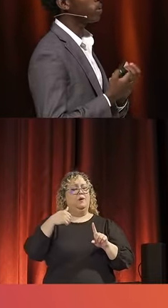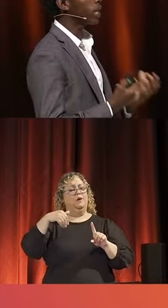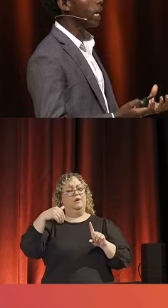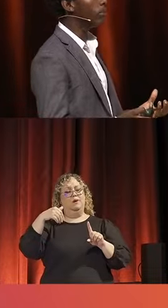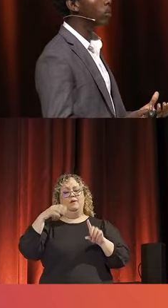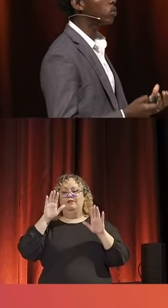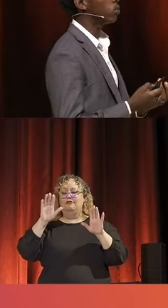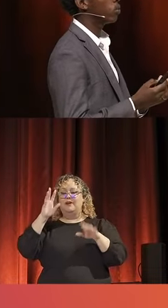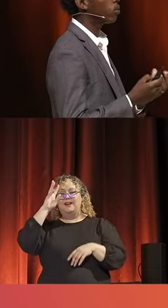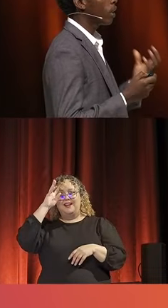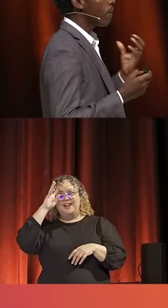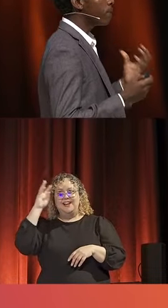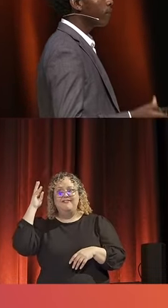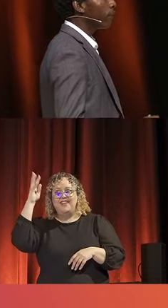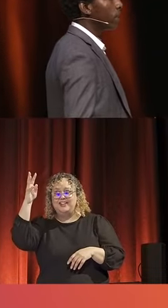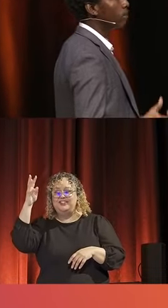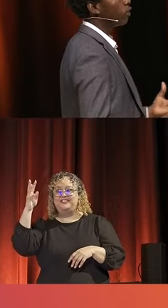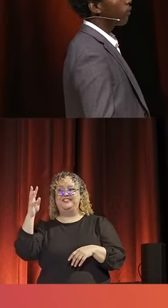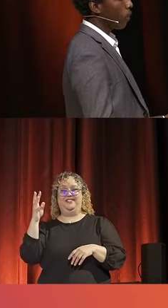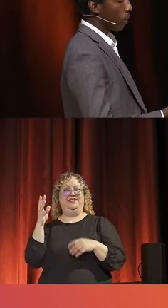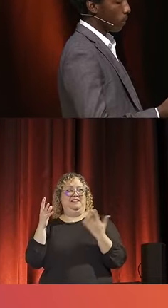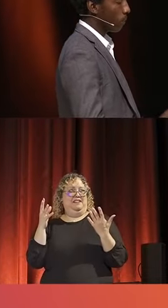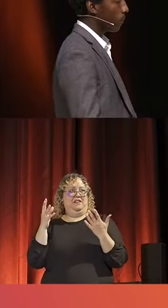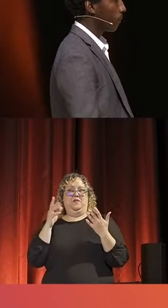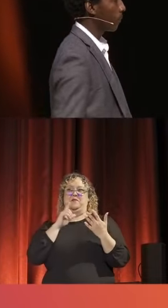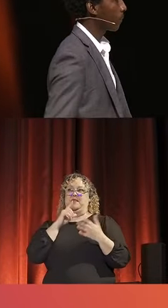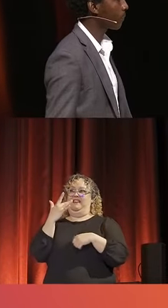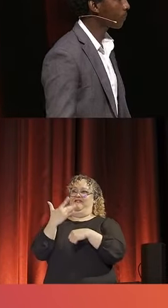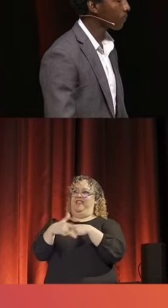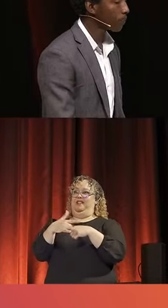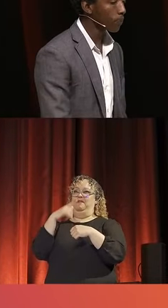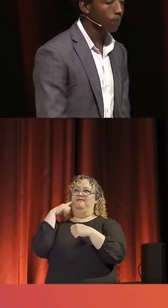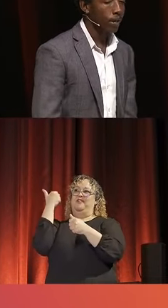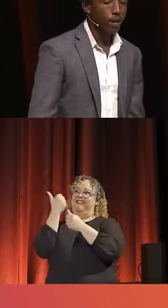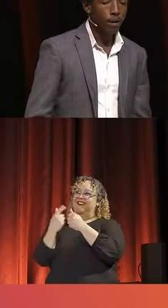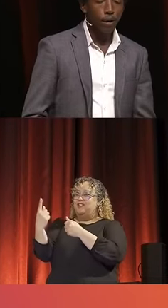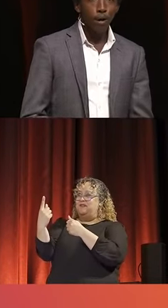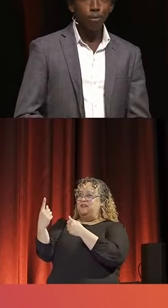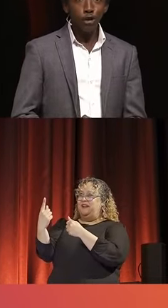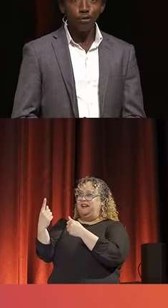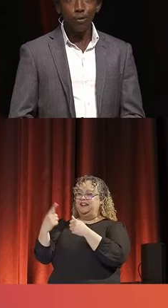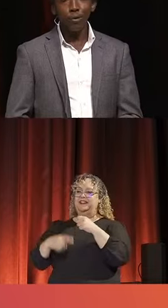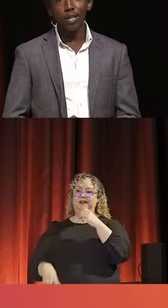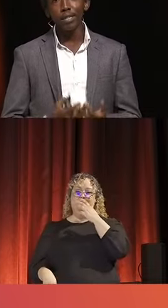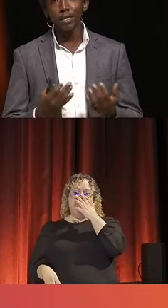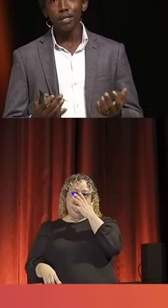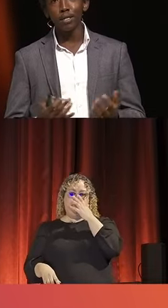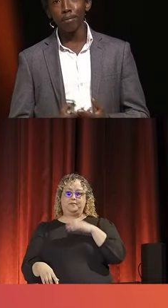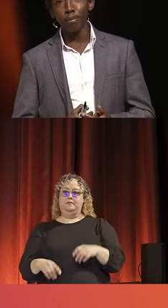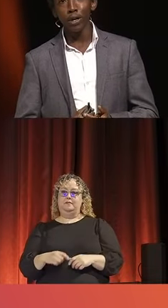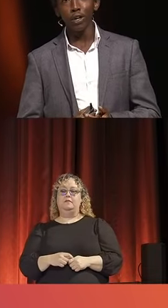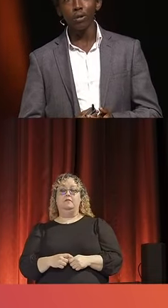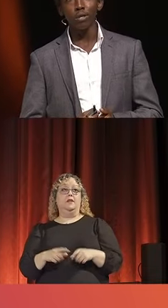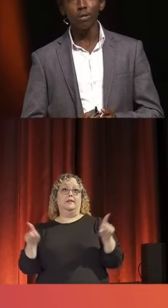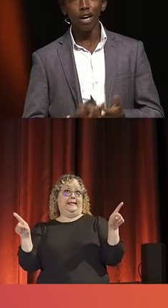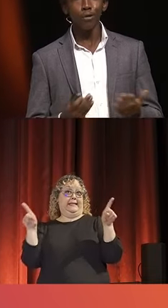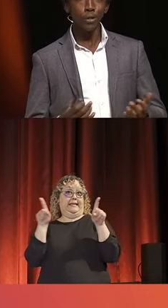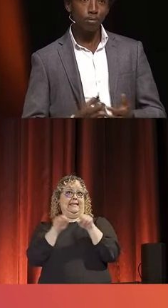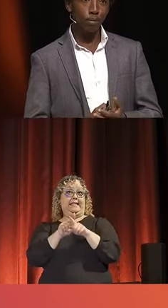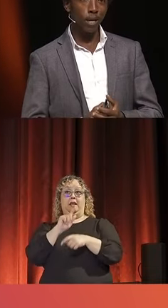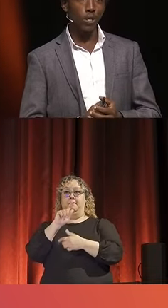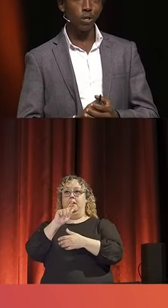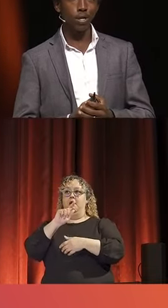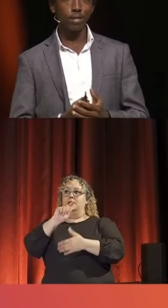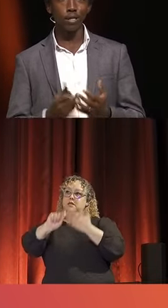was able to be available for all. Moreover, in this same period,